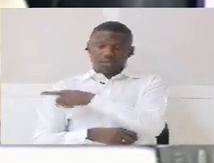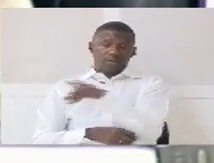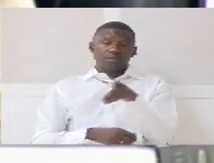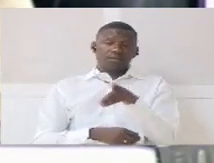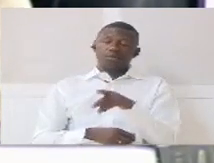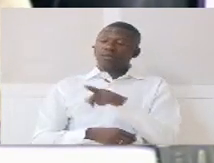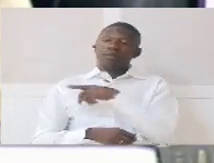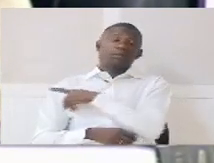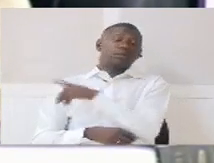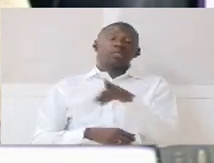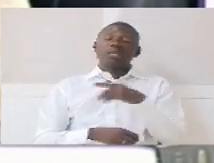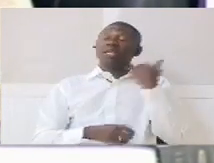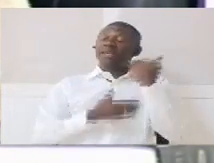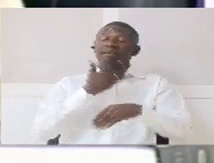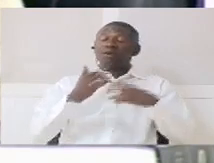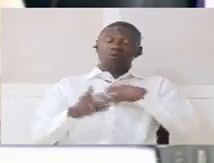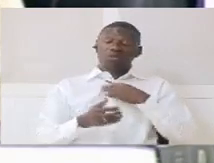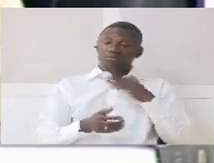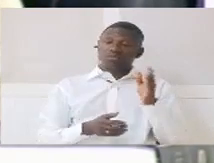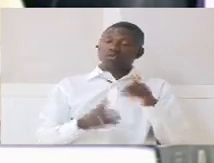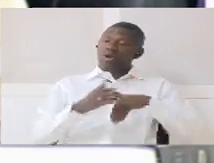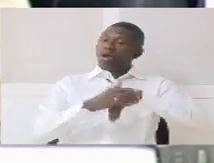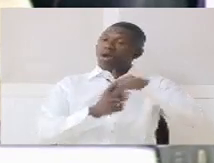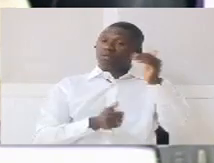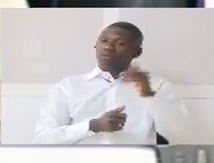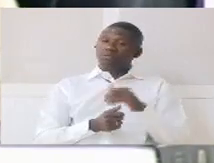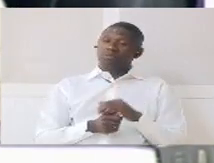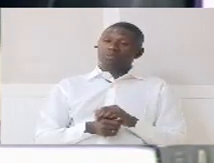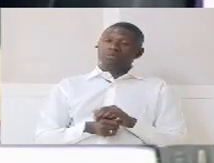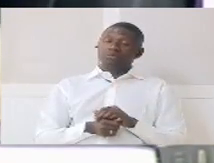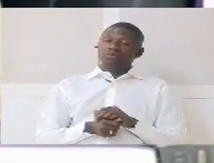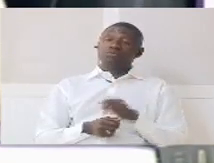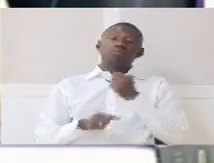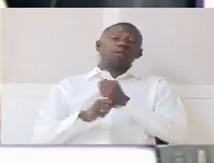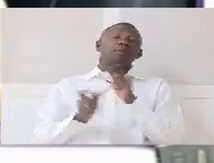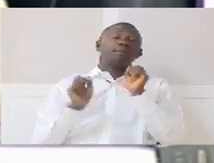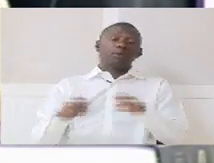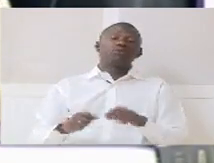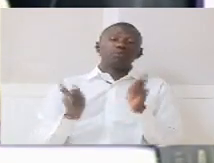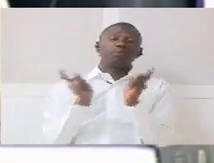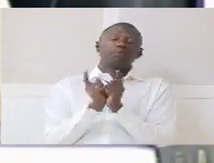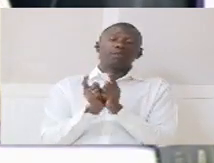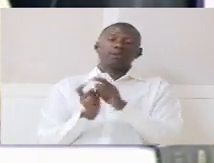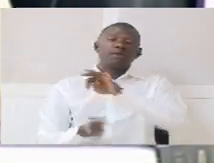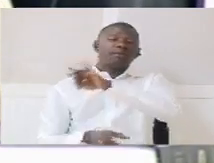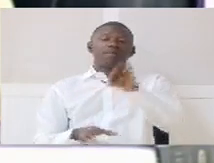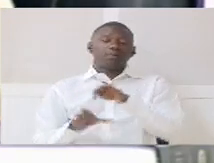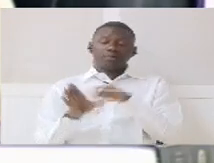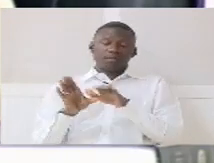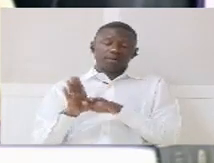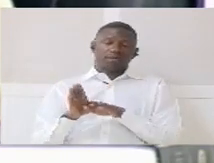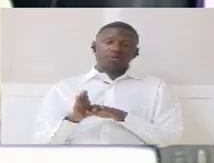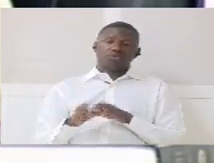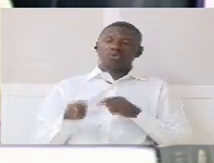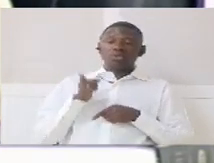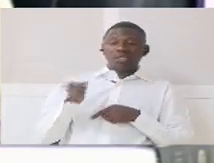finti band. They never want them to go out. So that inila mulke benje. So that they will meet with their relatives. So olu. So